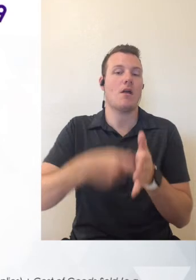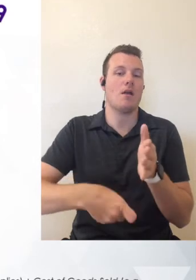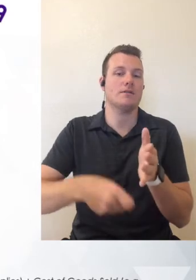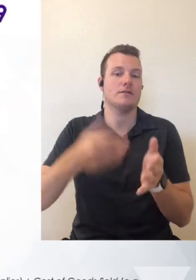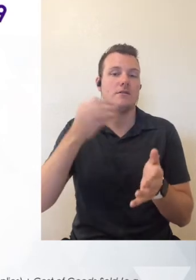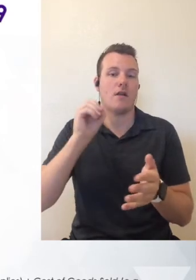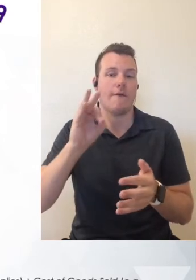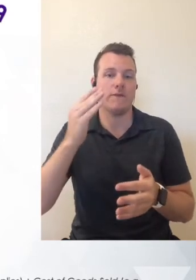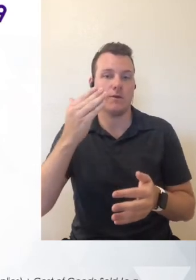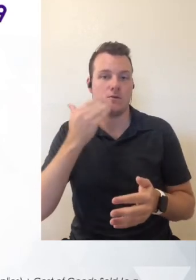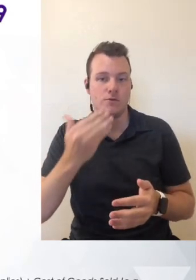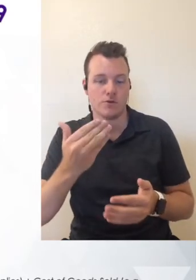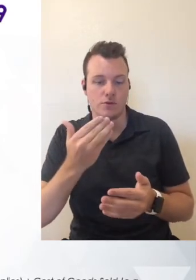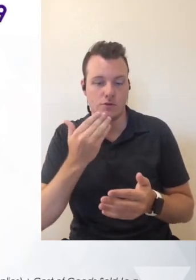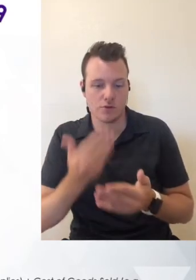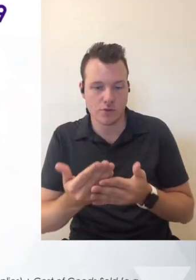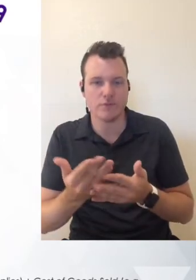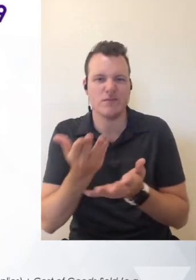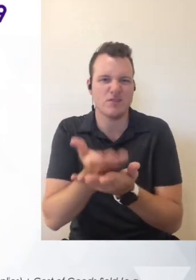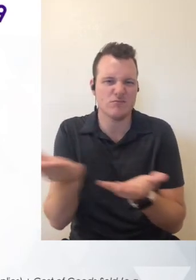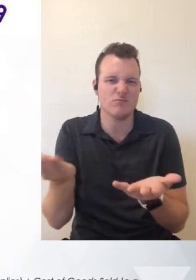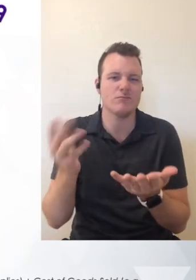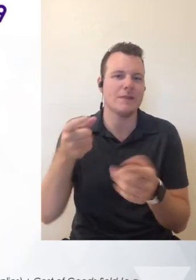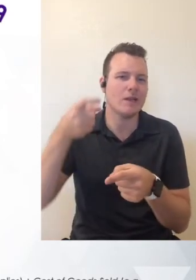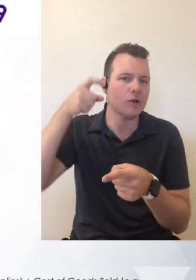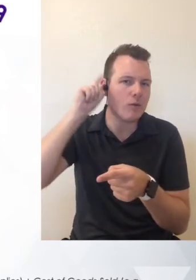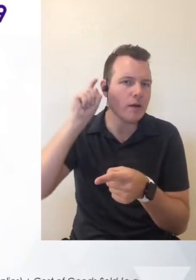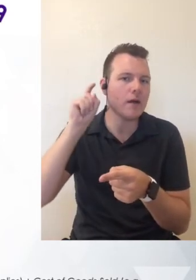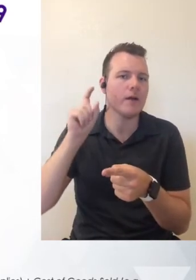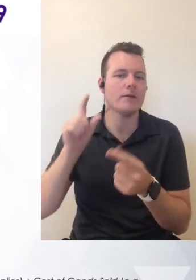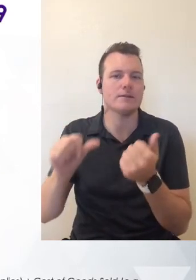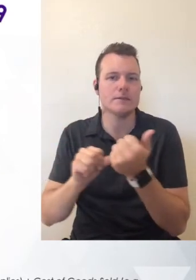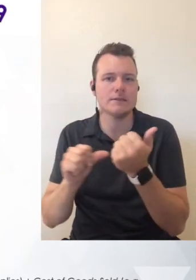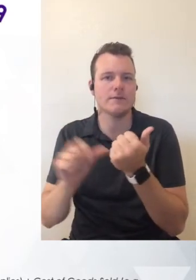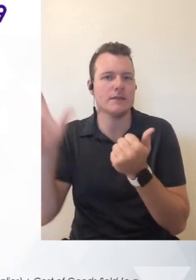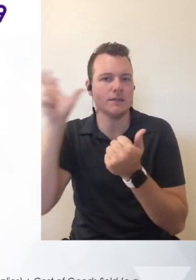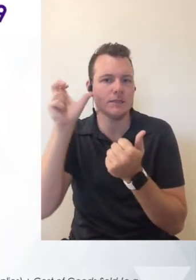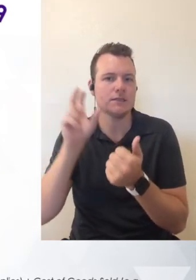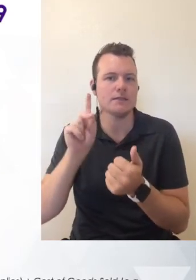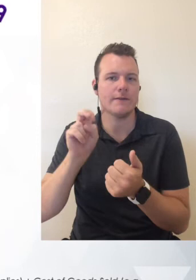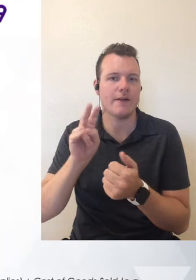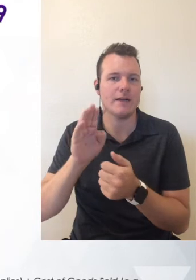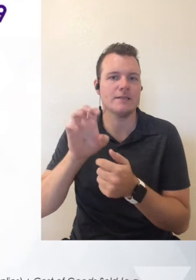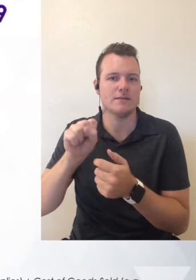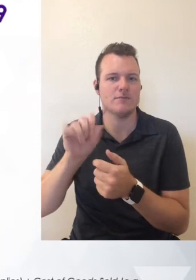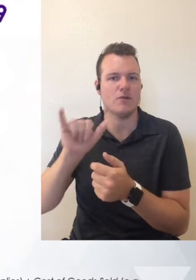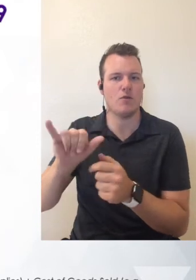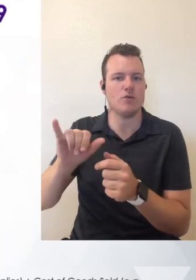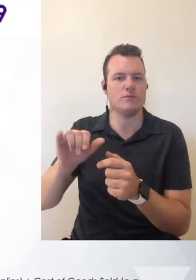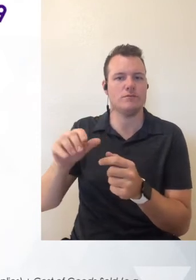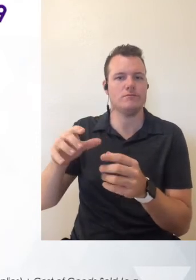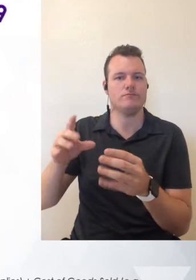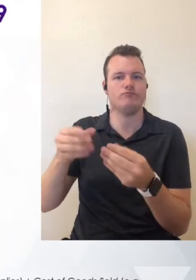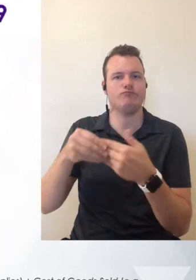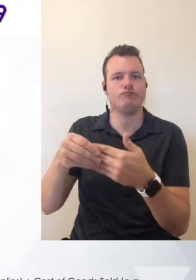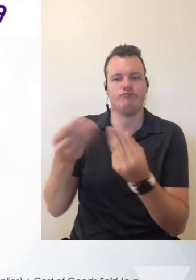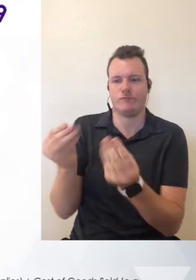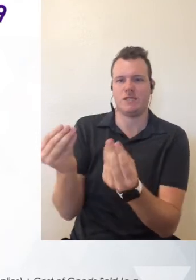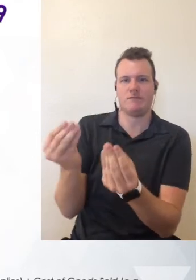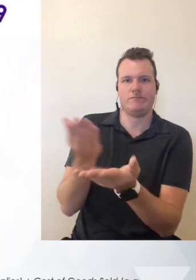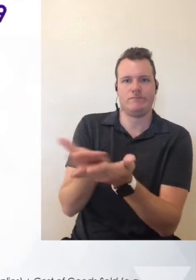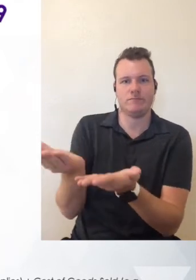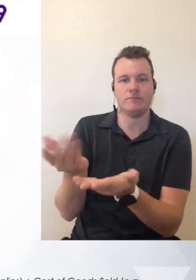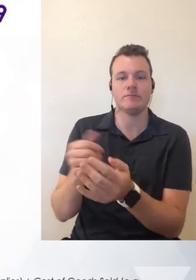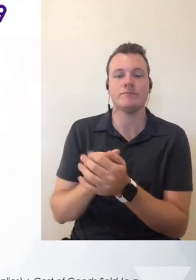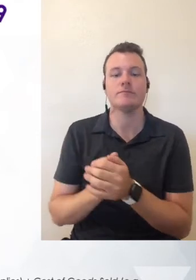is the wholesale cost that I'm paying for hearing aids and assistive listening devices, okay? Now, my